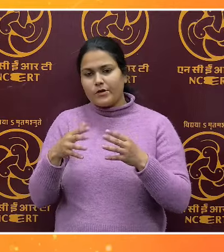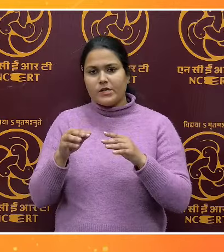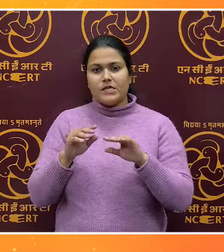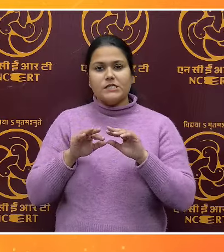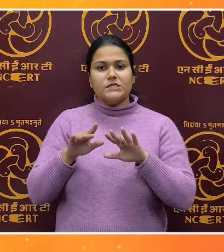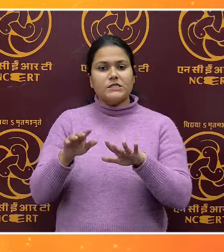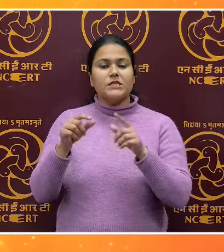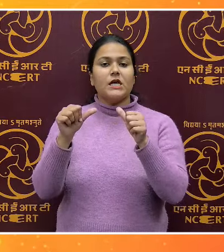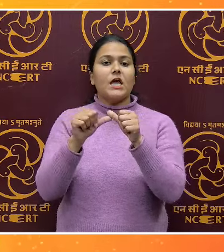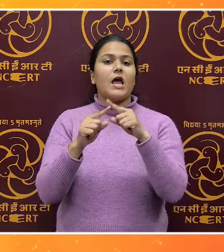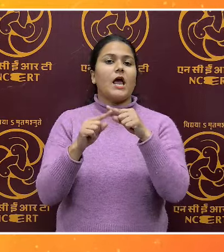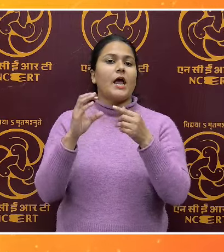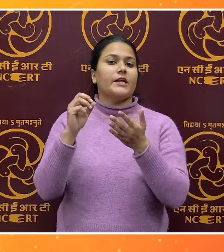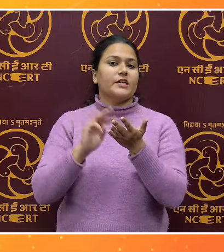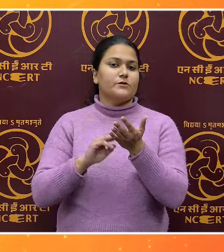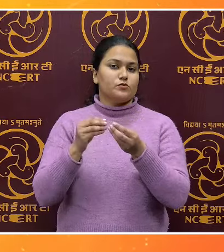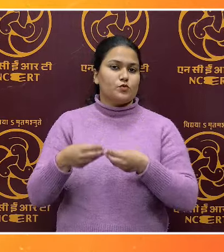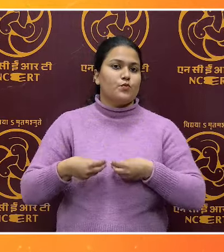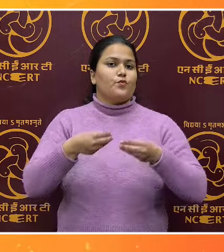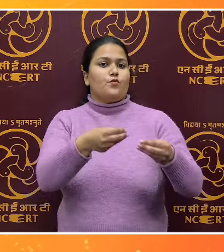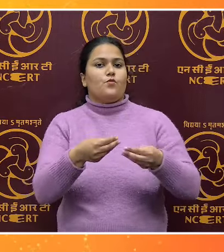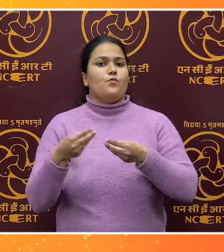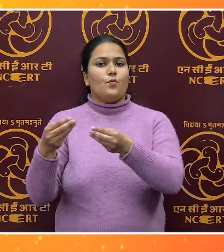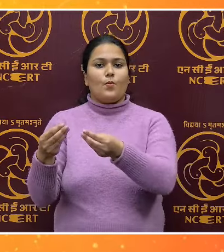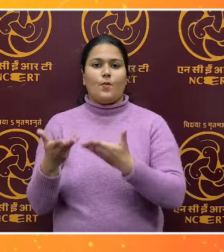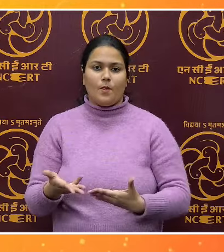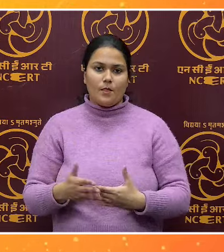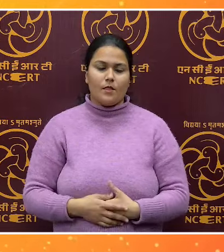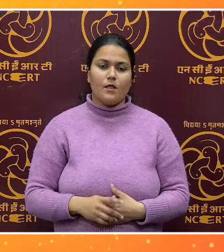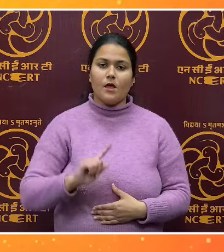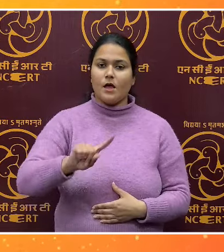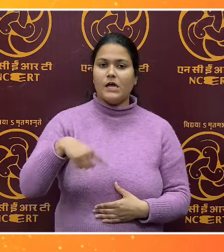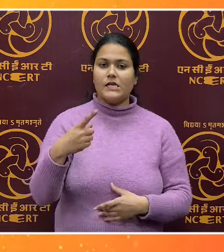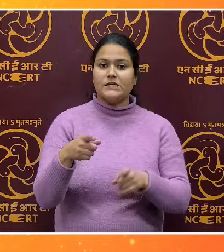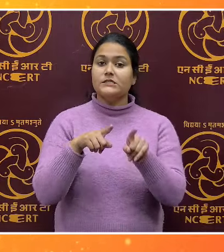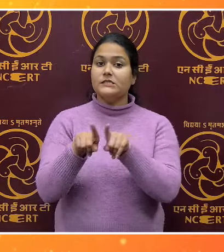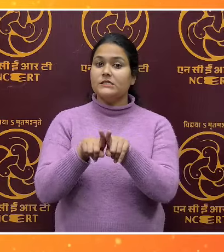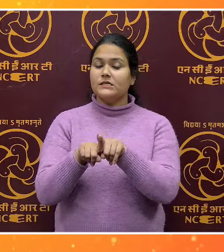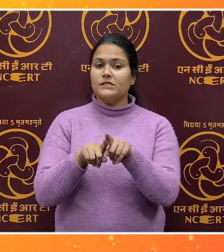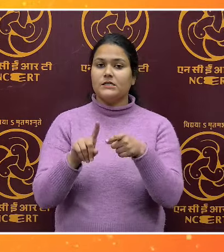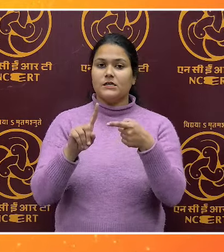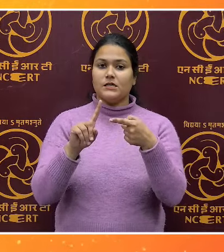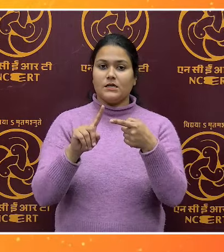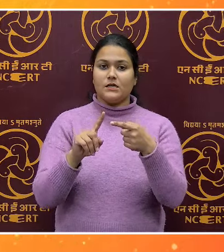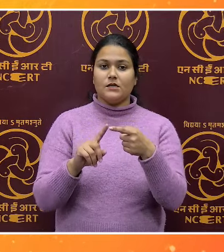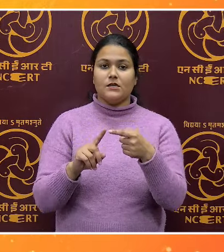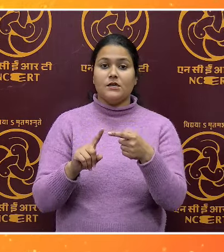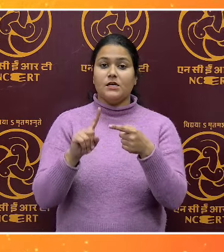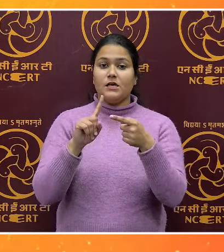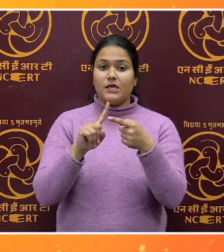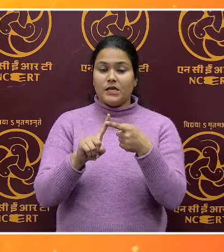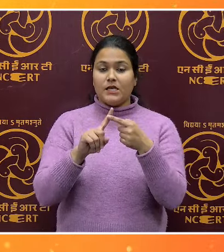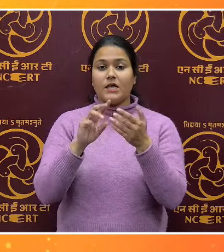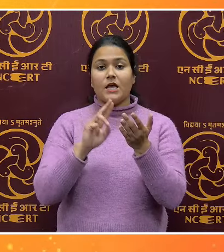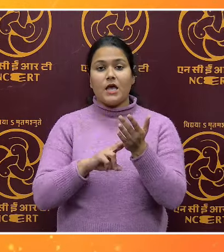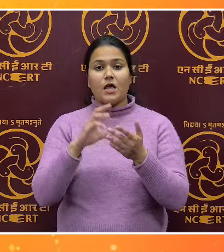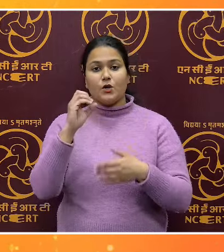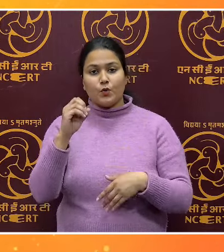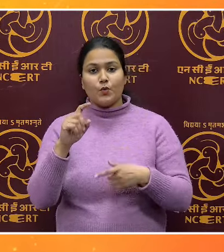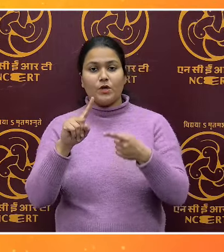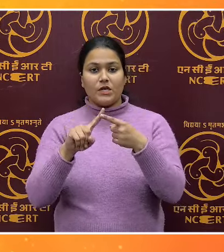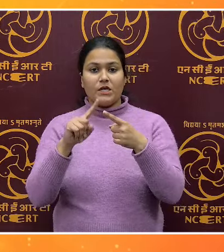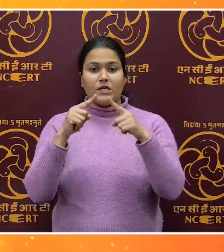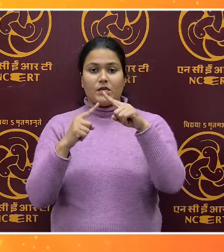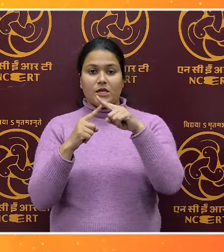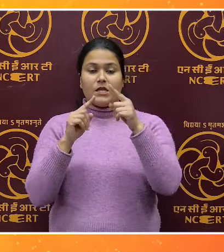central metal. Another well known example, that is called EN or ethylene diamine. Generally it just